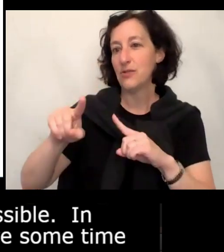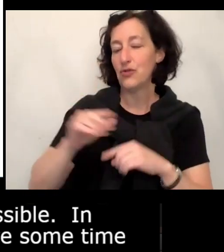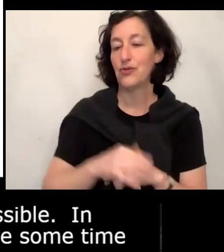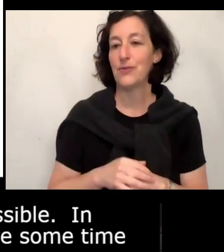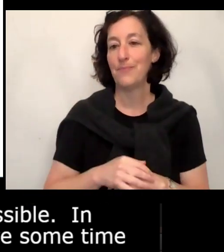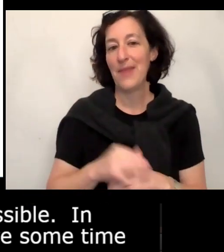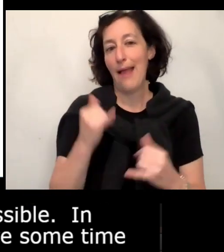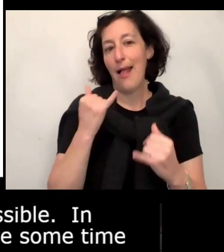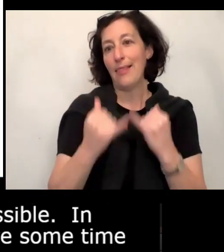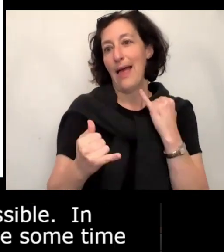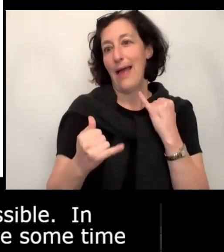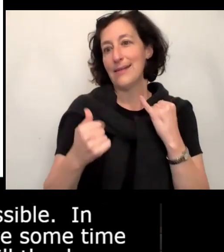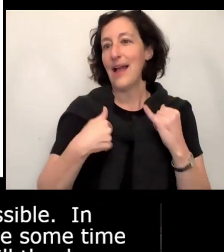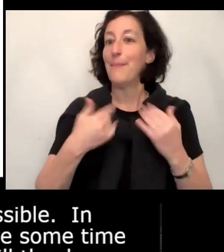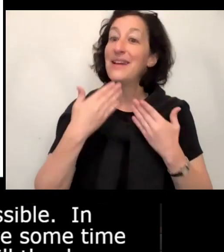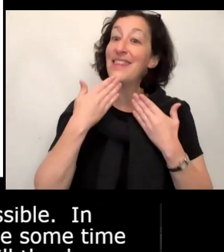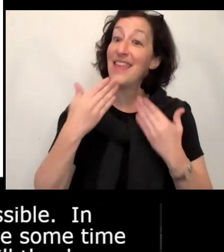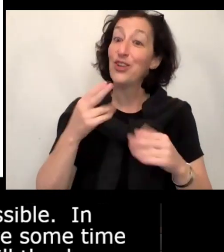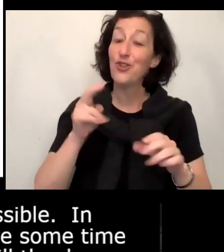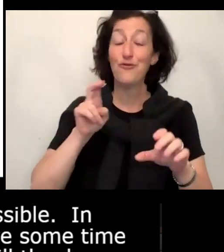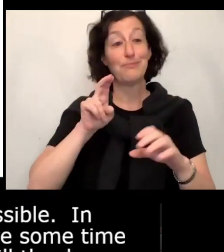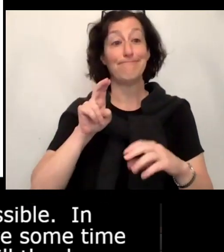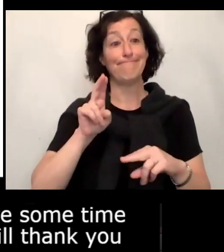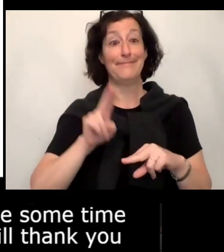for sitting here and